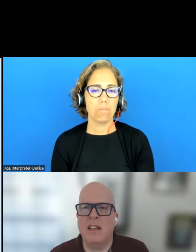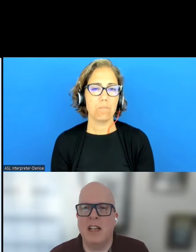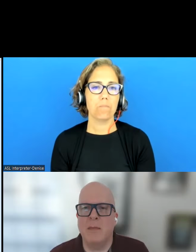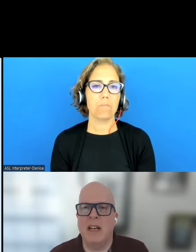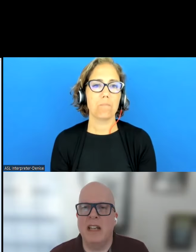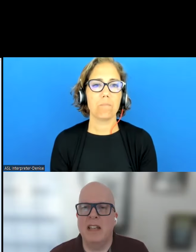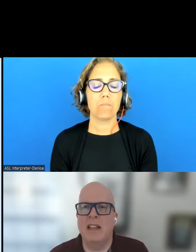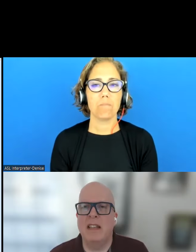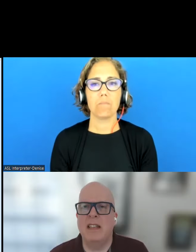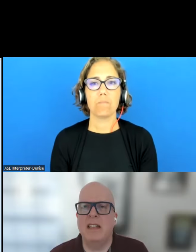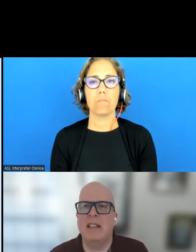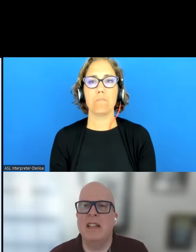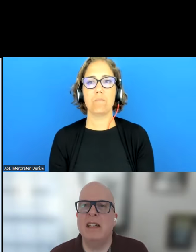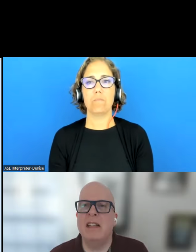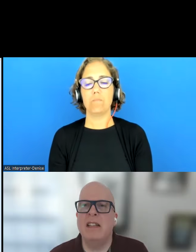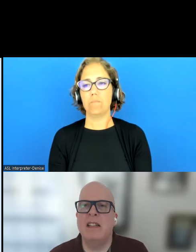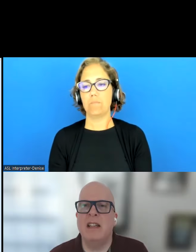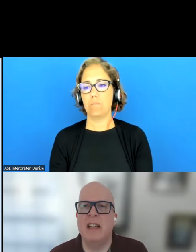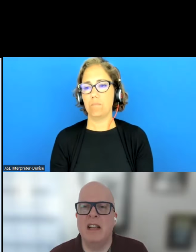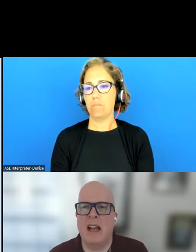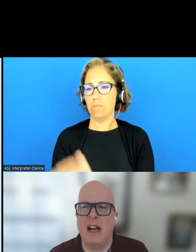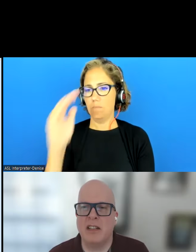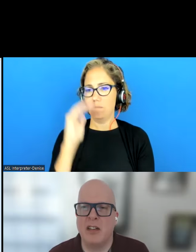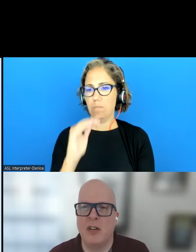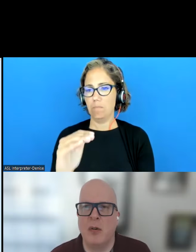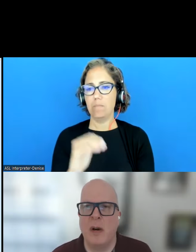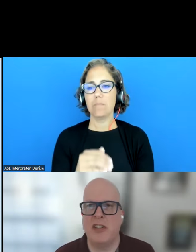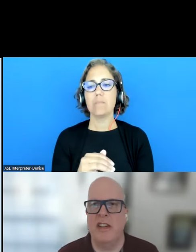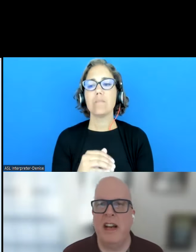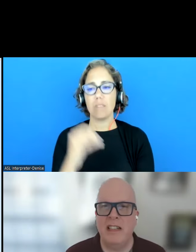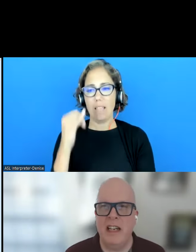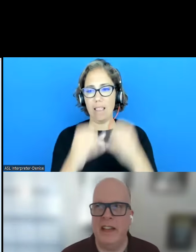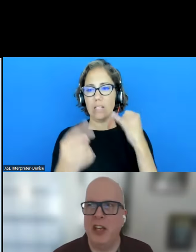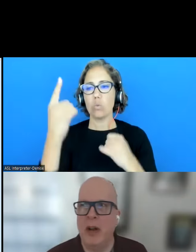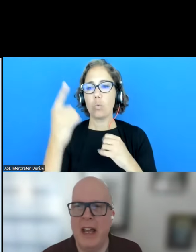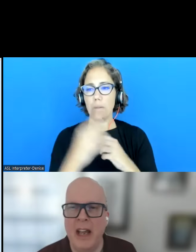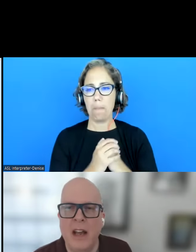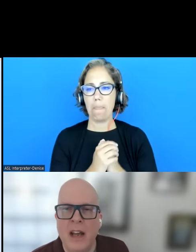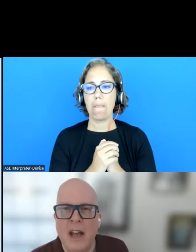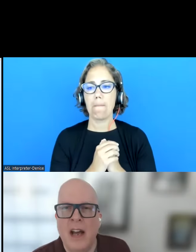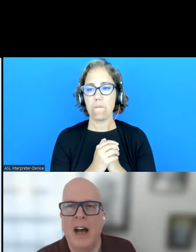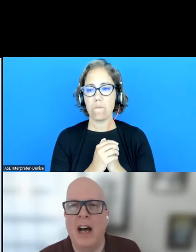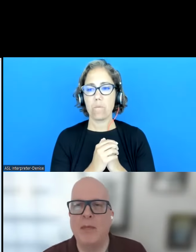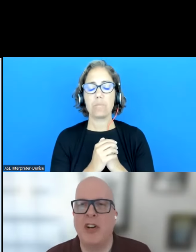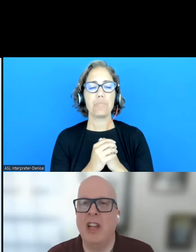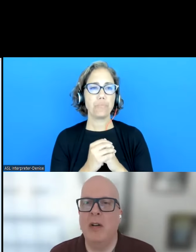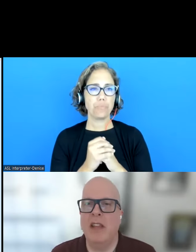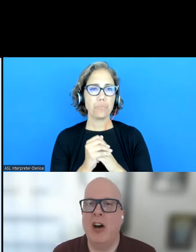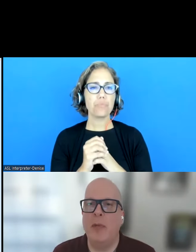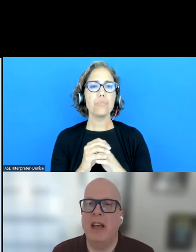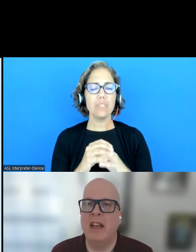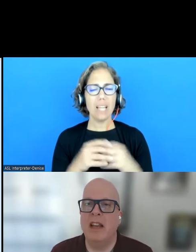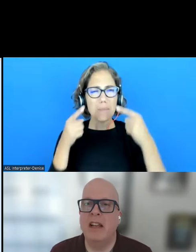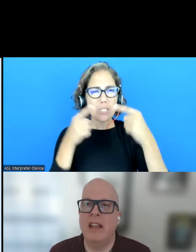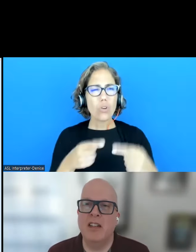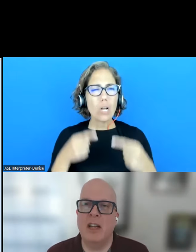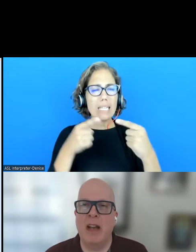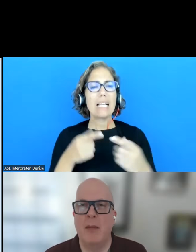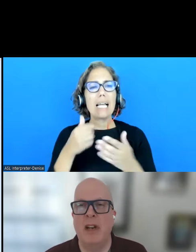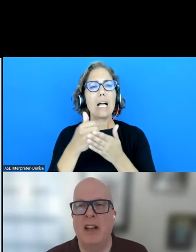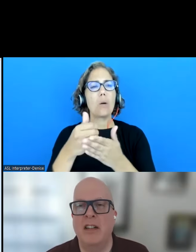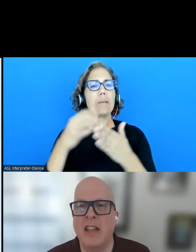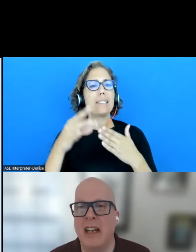And next up, and I think this is the last question that I see in the Q&A. I'm struggling with helping the